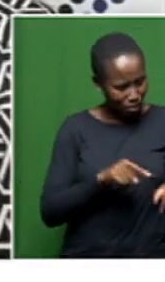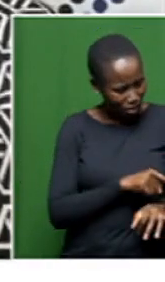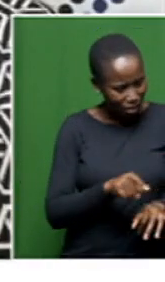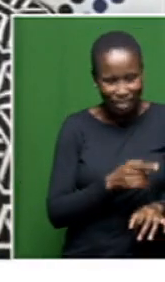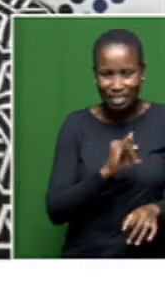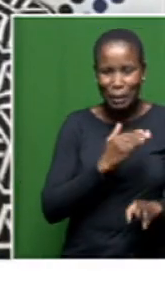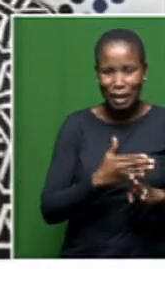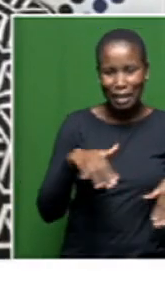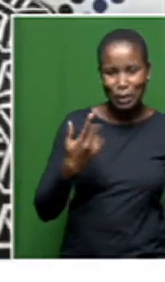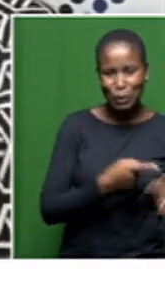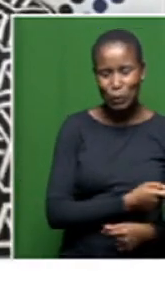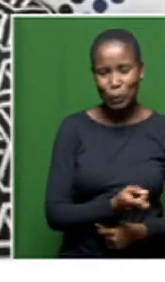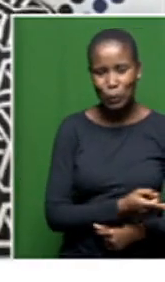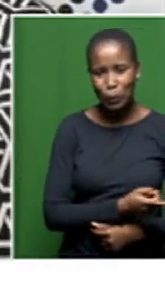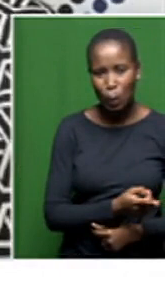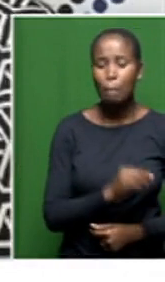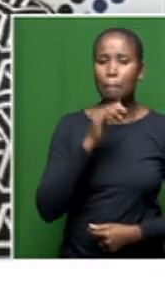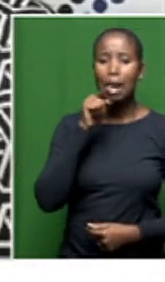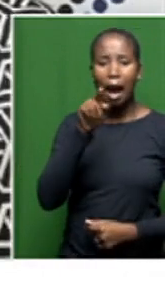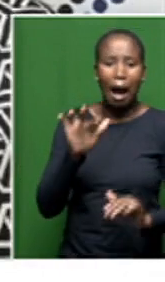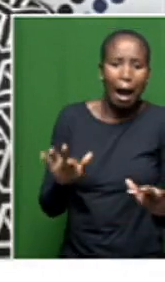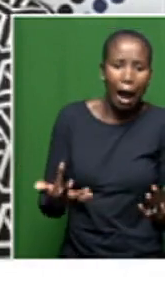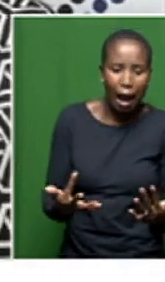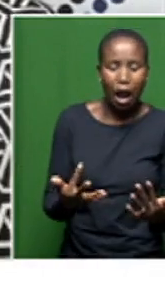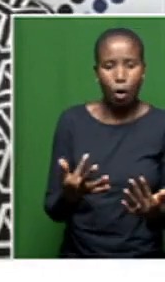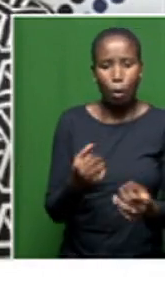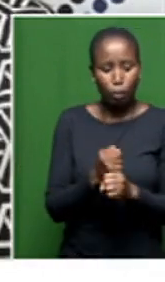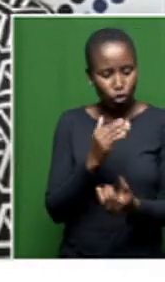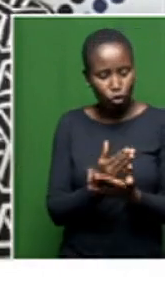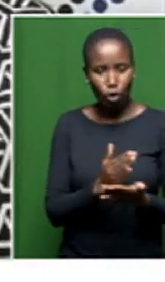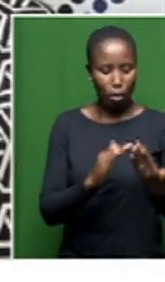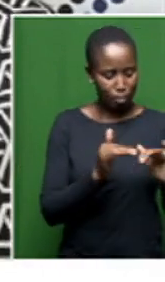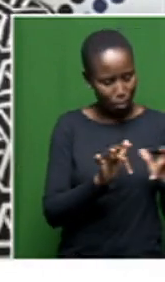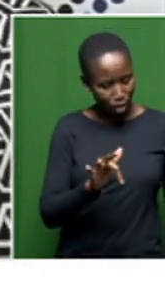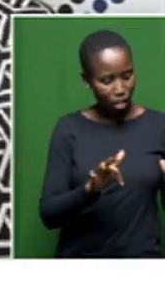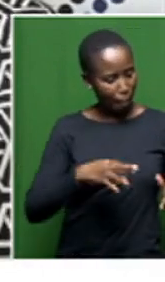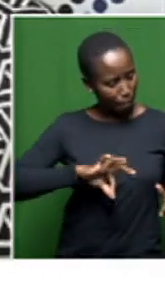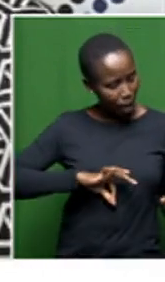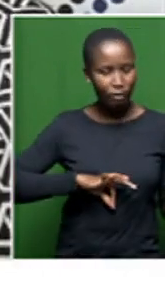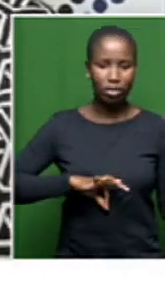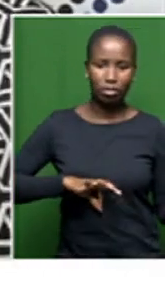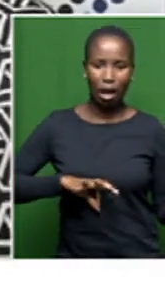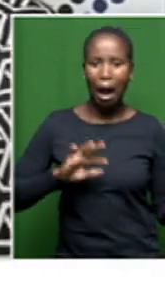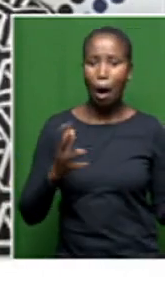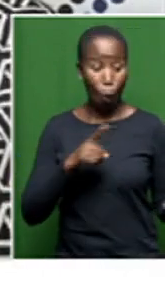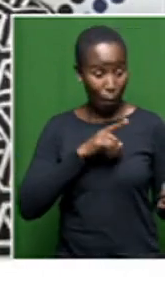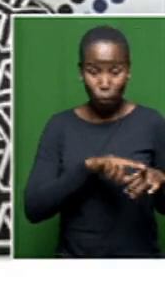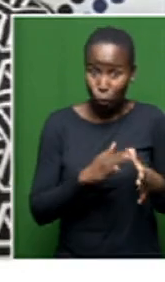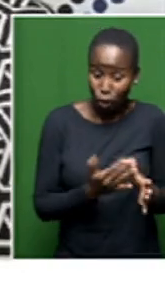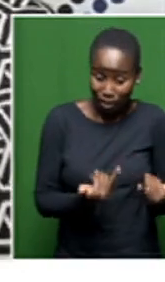employment rate. So how does this translate into benefits for the normal South African who is starving at this